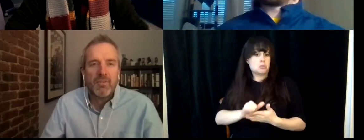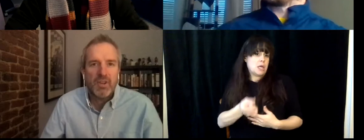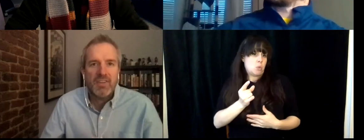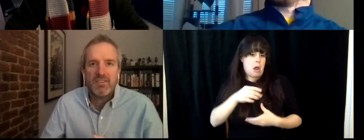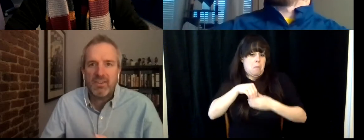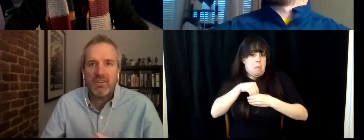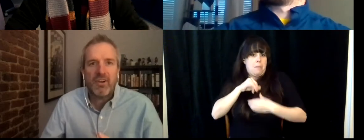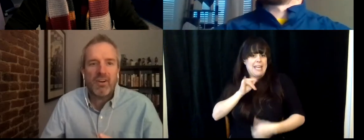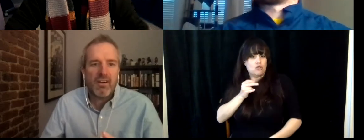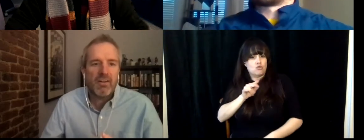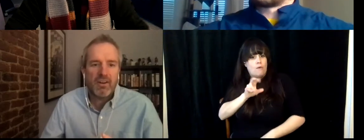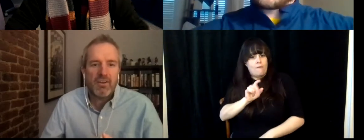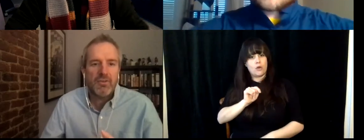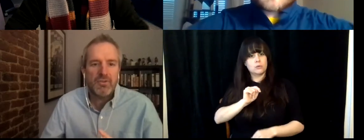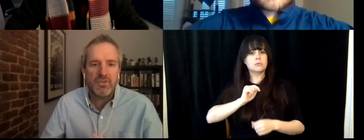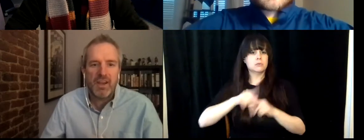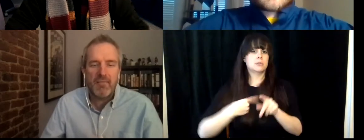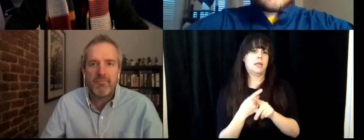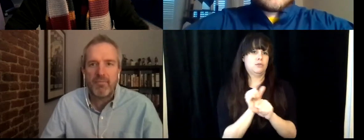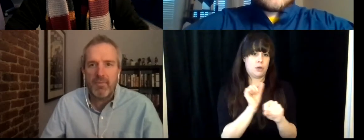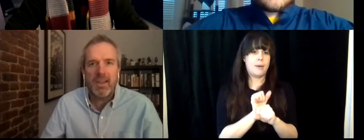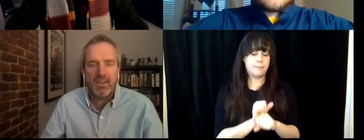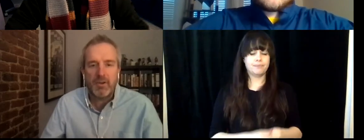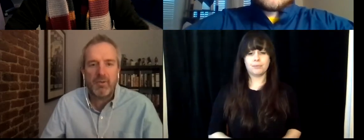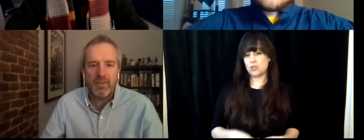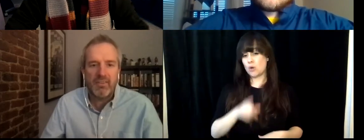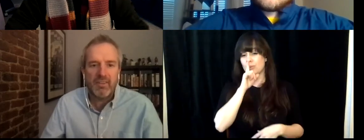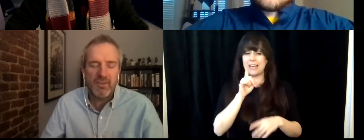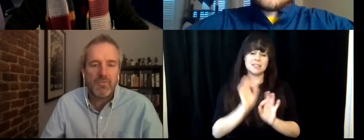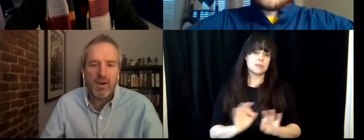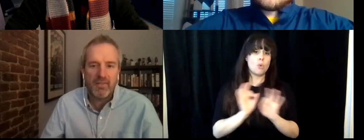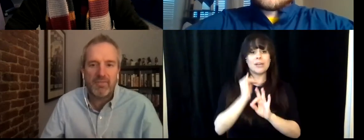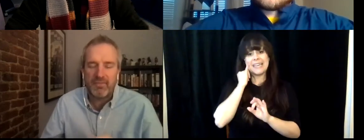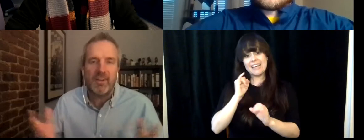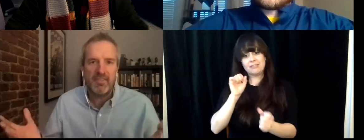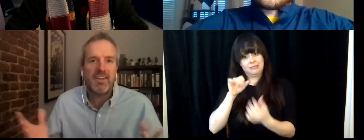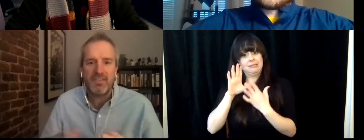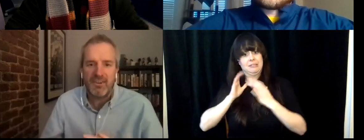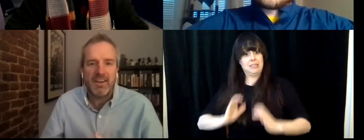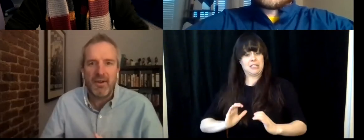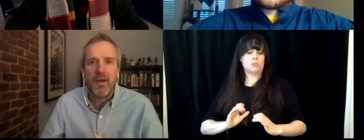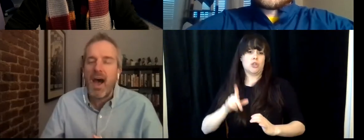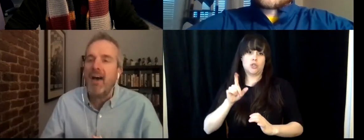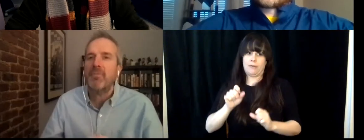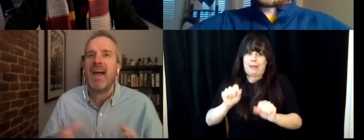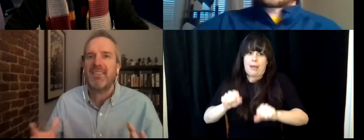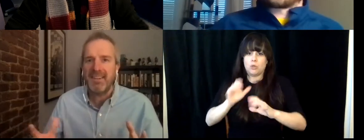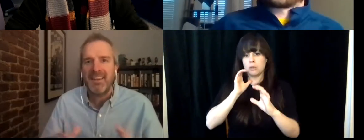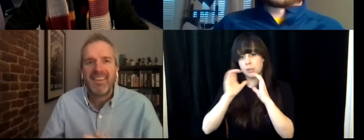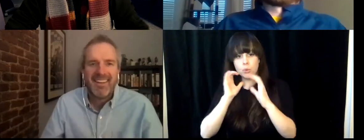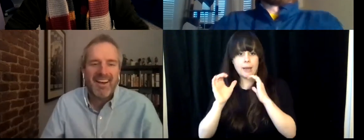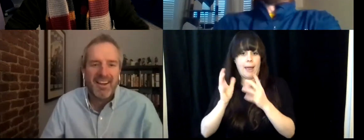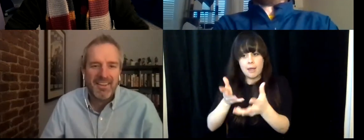those communication skills are huge. Being hospitable is a huge part of the industry.